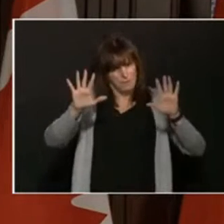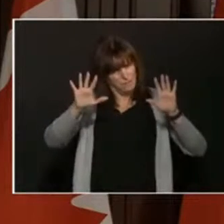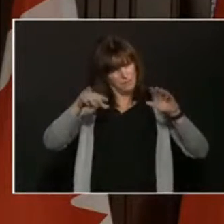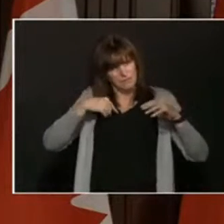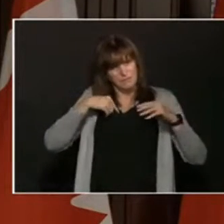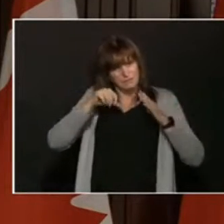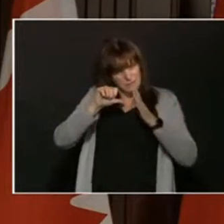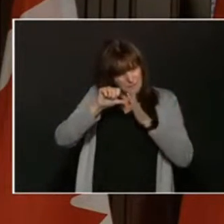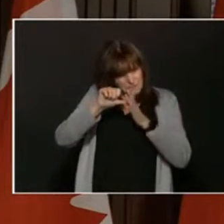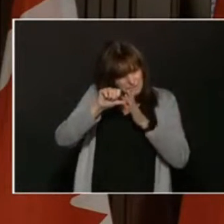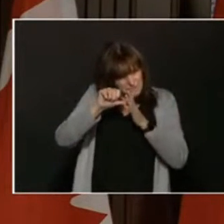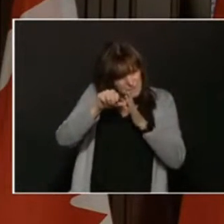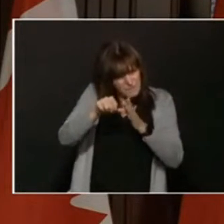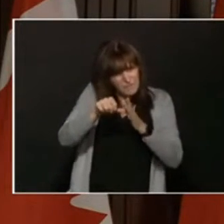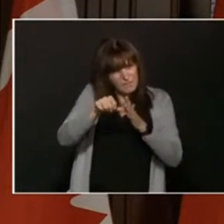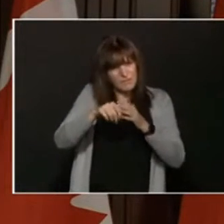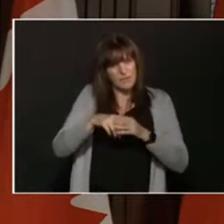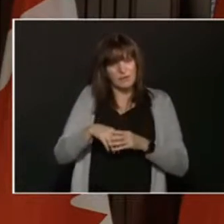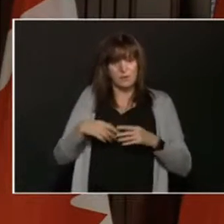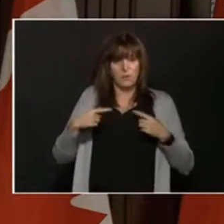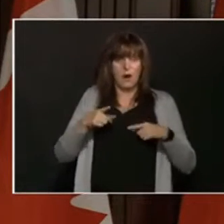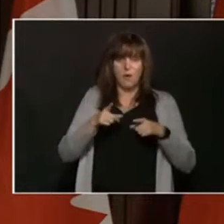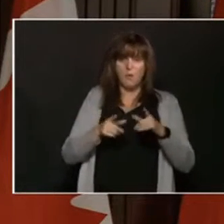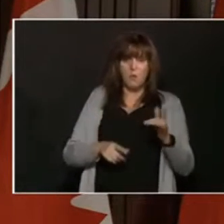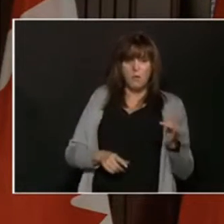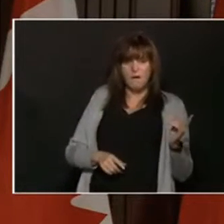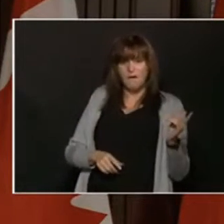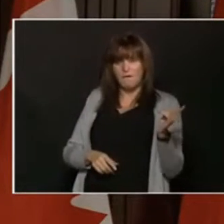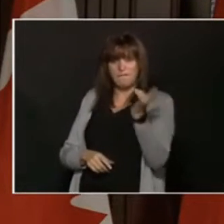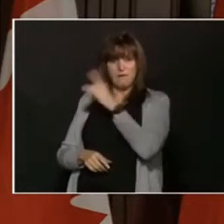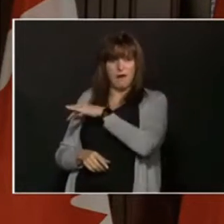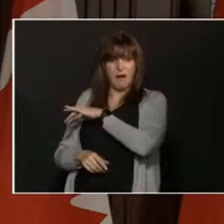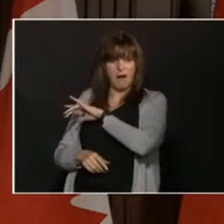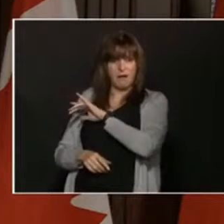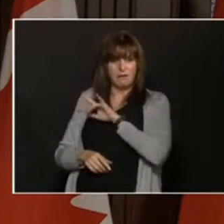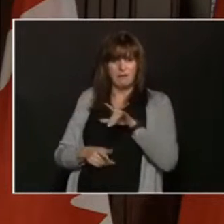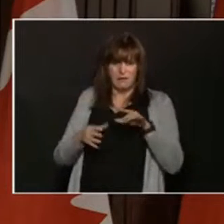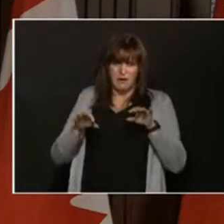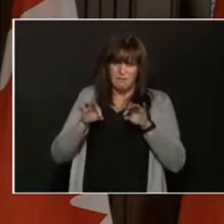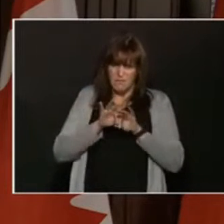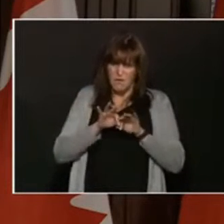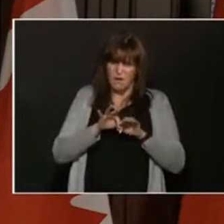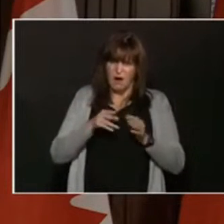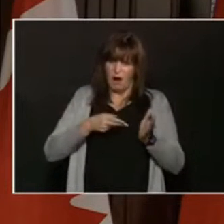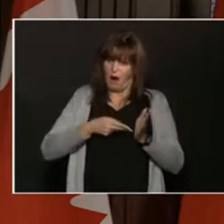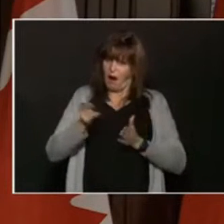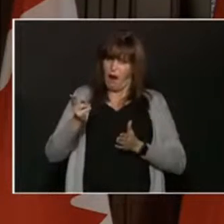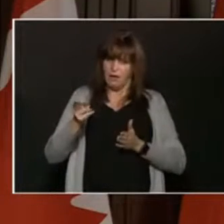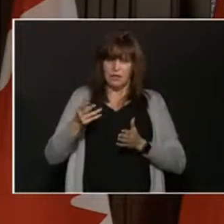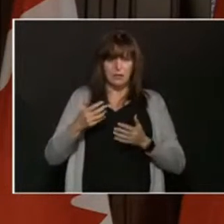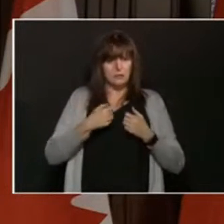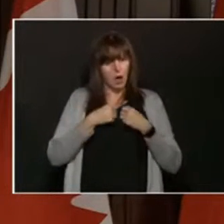recent travel, even though they think maybe that might get them into some trouble. Of course, it would not.